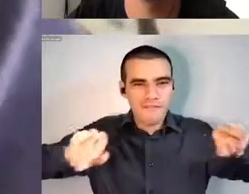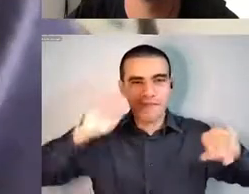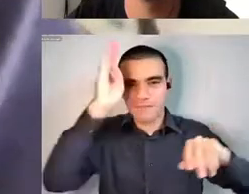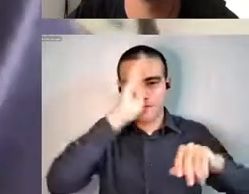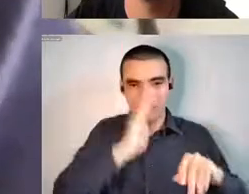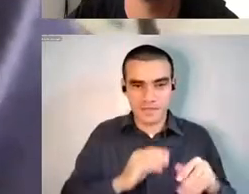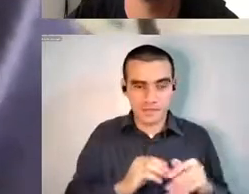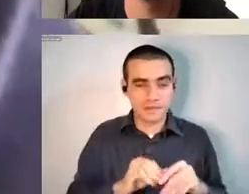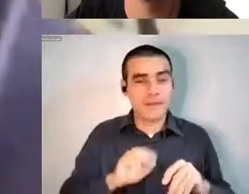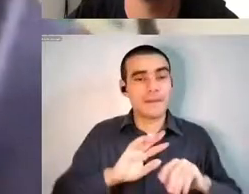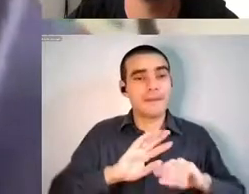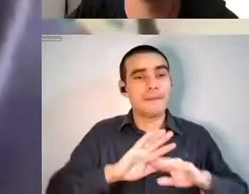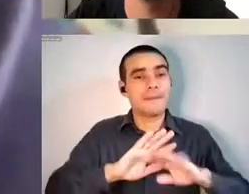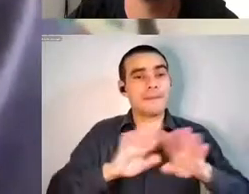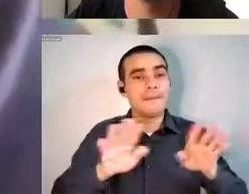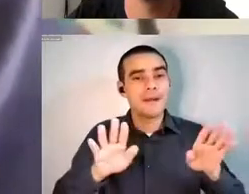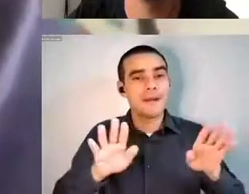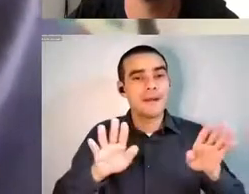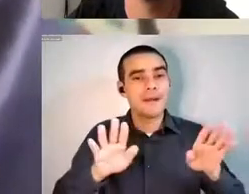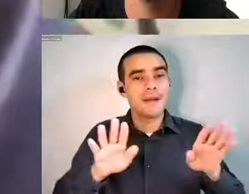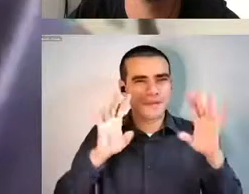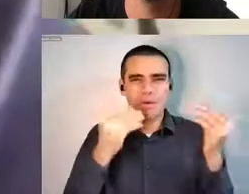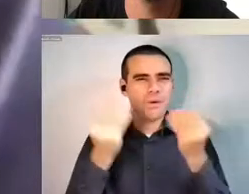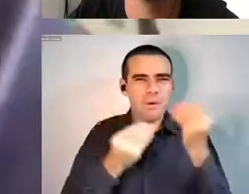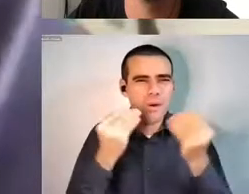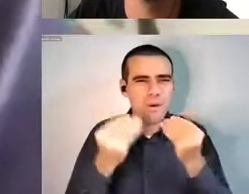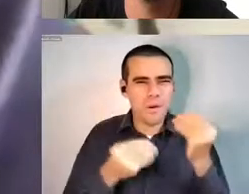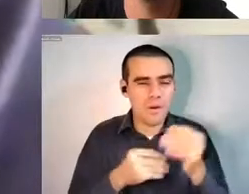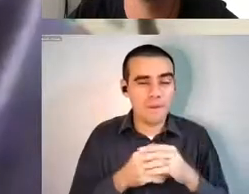Brazilian biodiversity. But this treasure